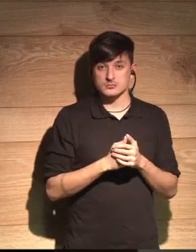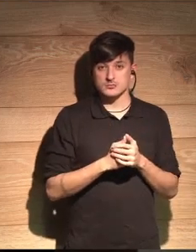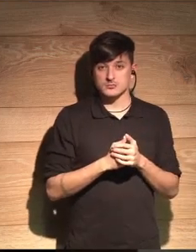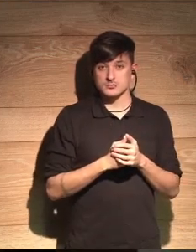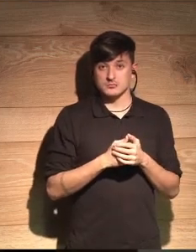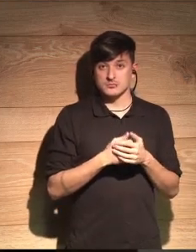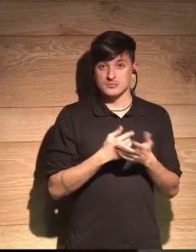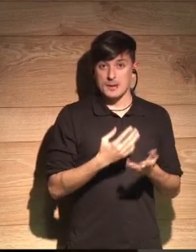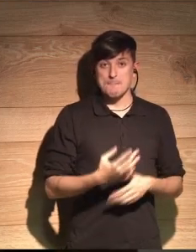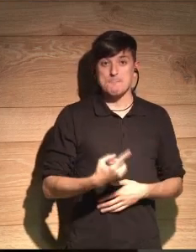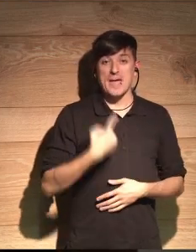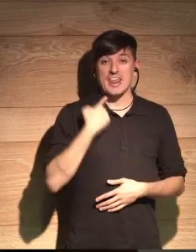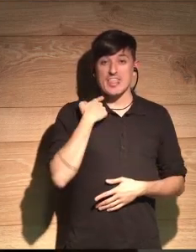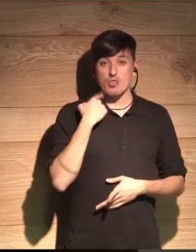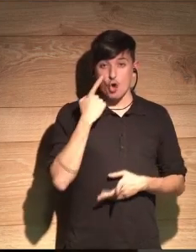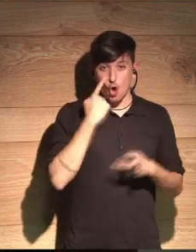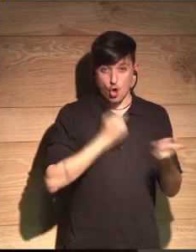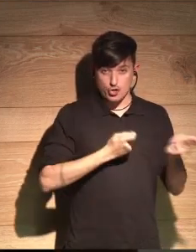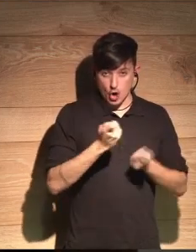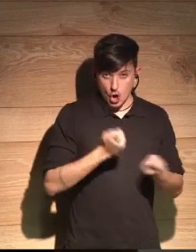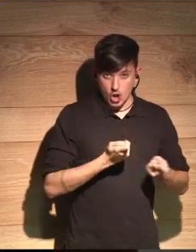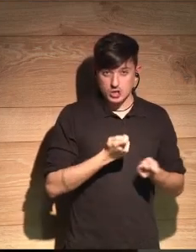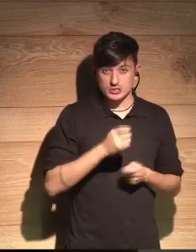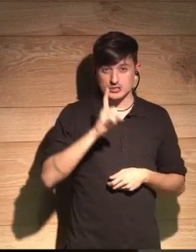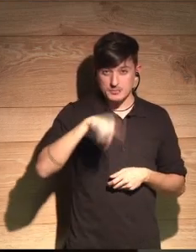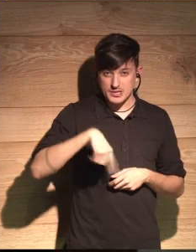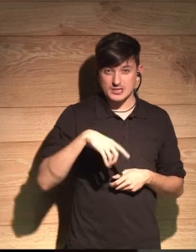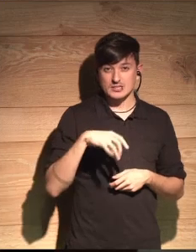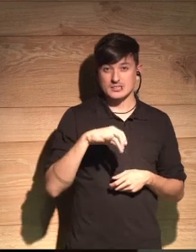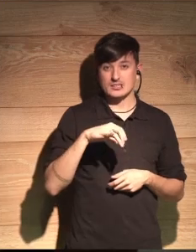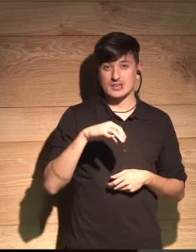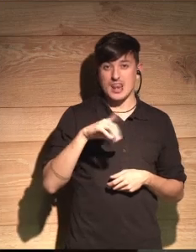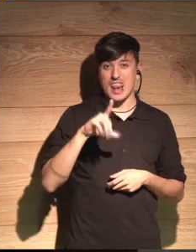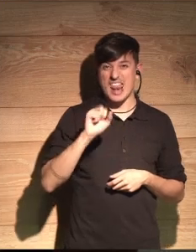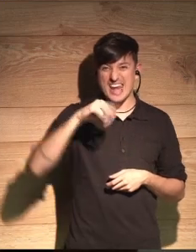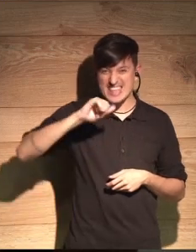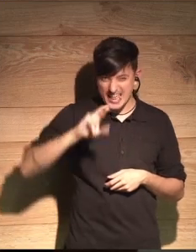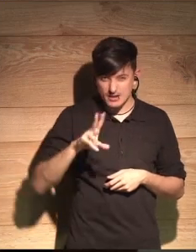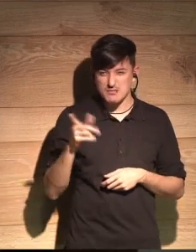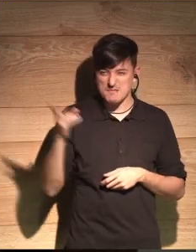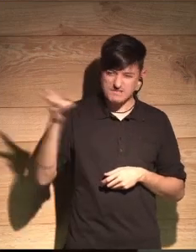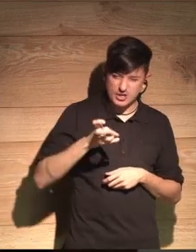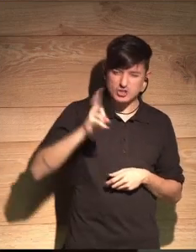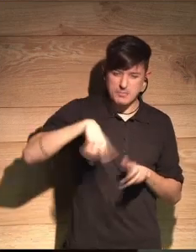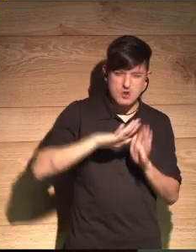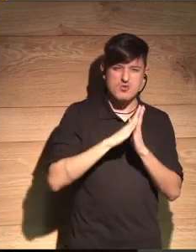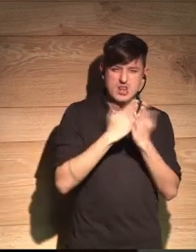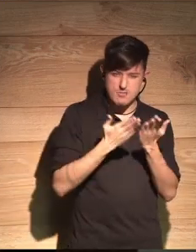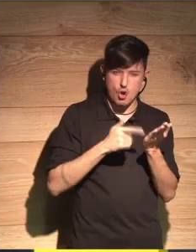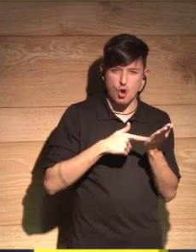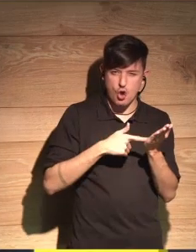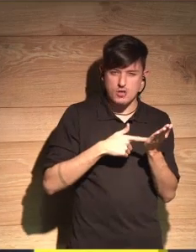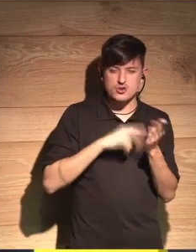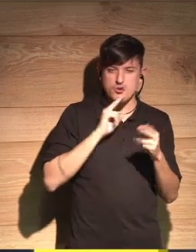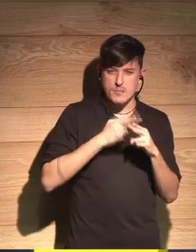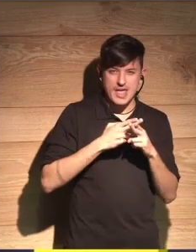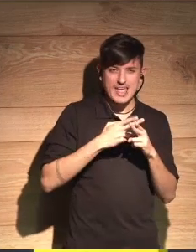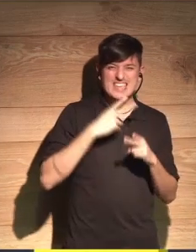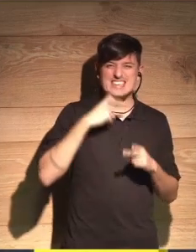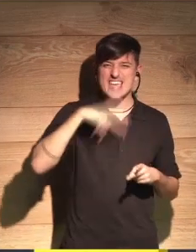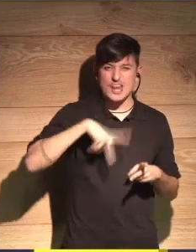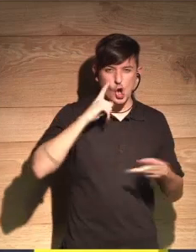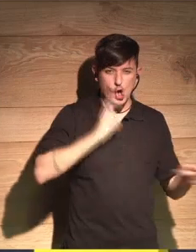geographic battles, losing control. We had Jaron Lanier, who has a great book that is about who